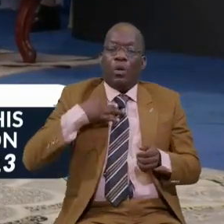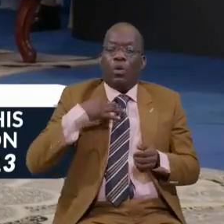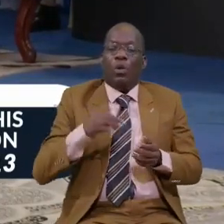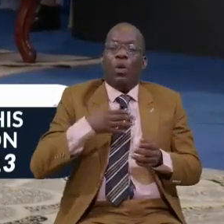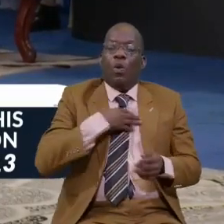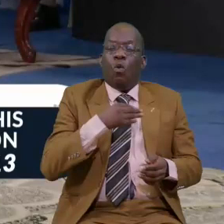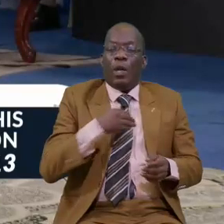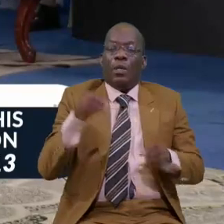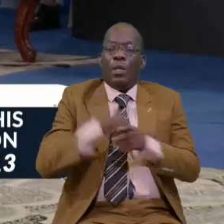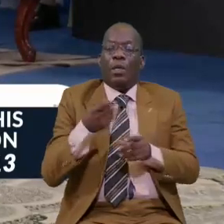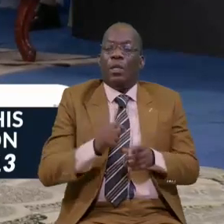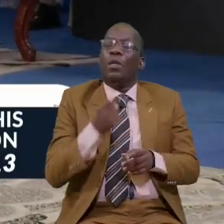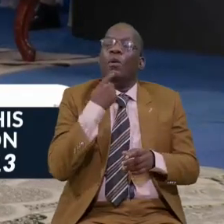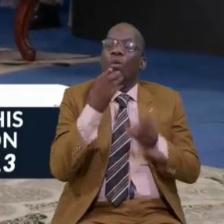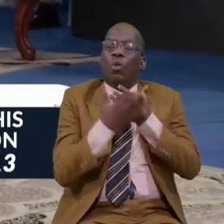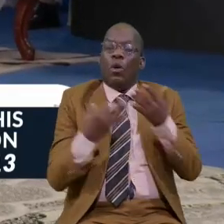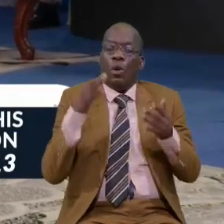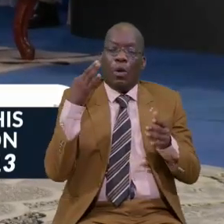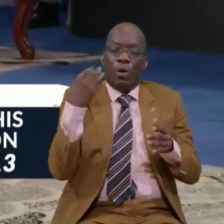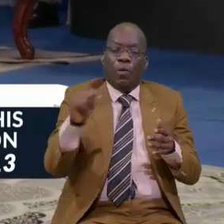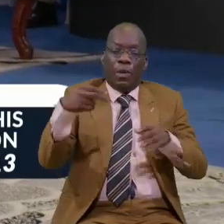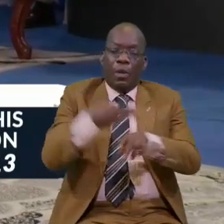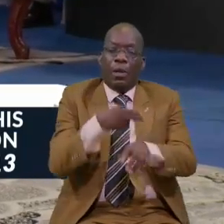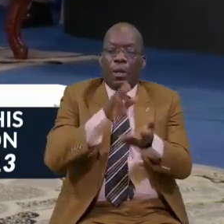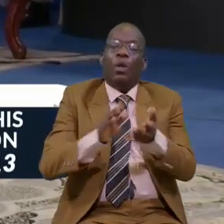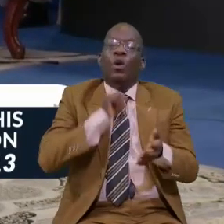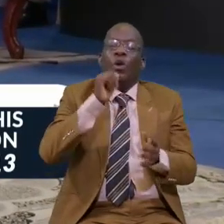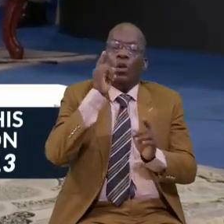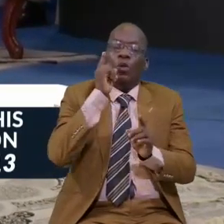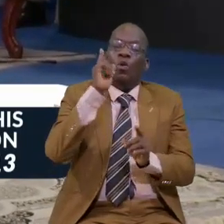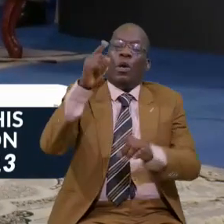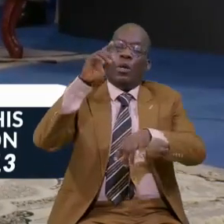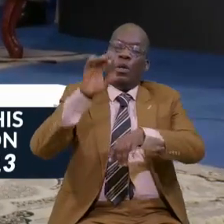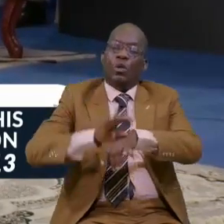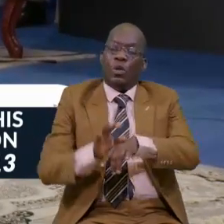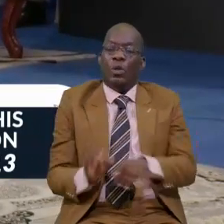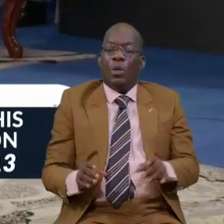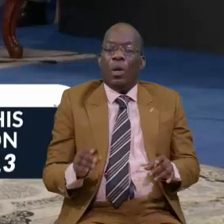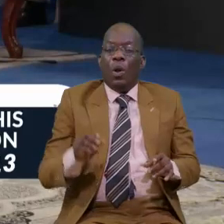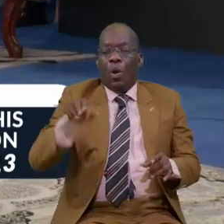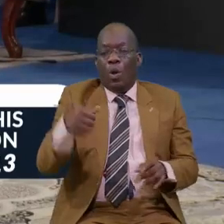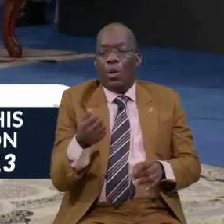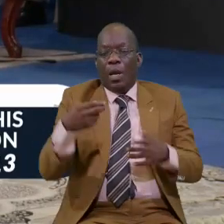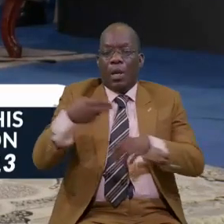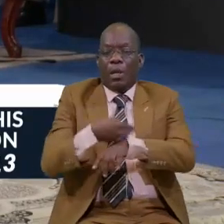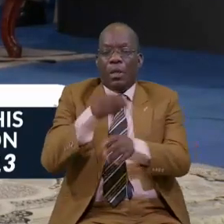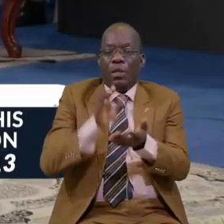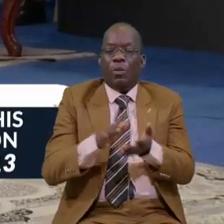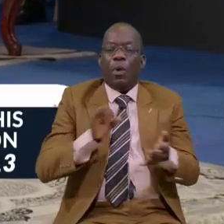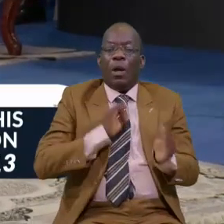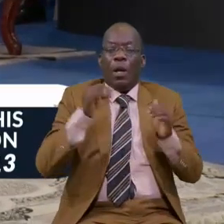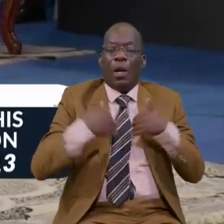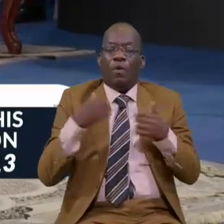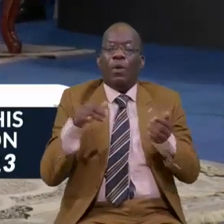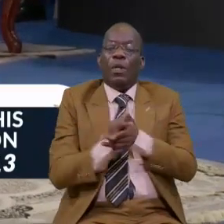Lamb. It's not one denomination. I have other sheep I have which are not of this fold.